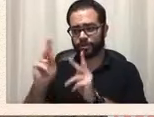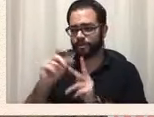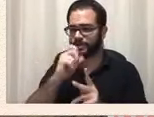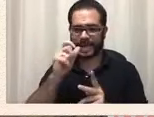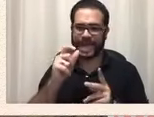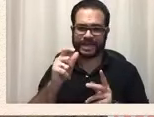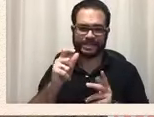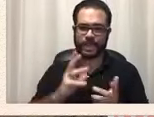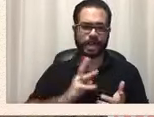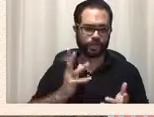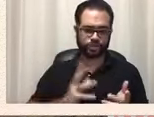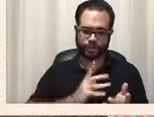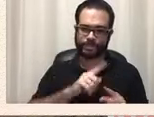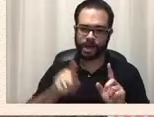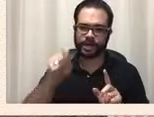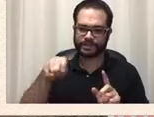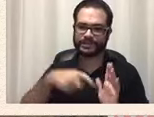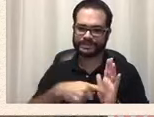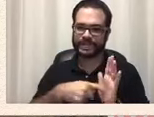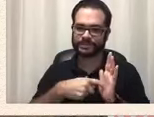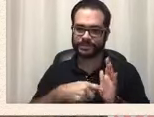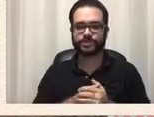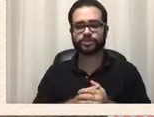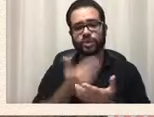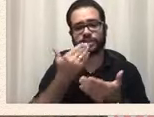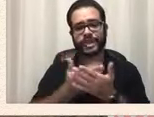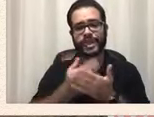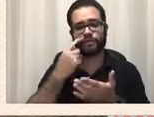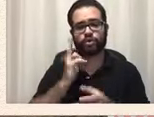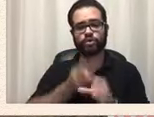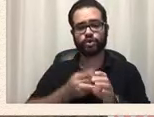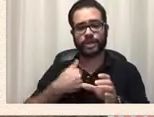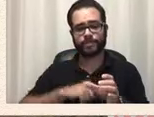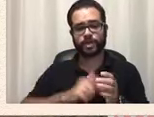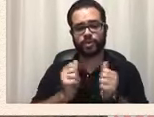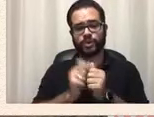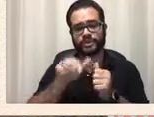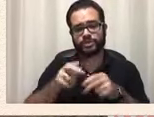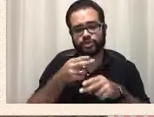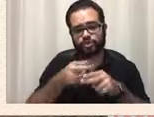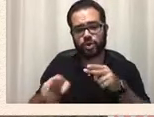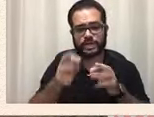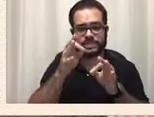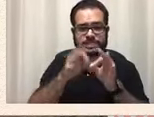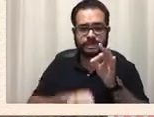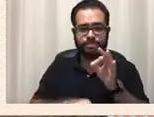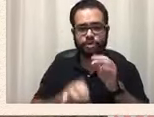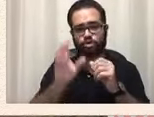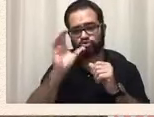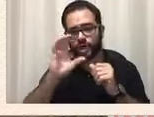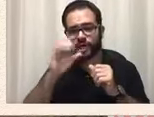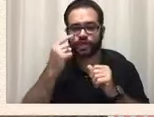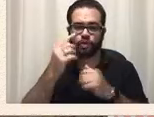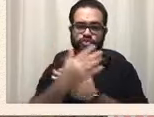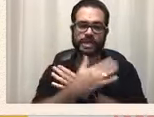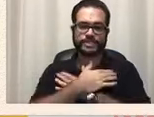thanks for joining me on this short yet simple quest for rest.